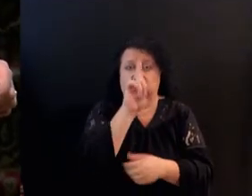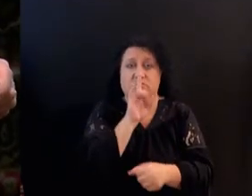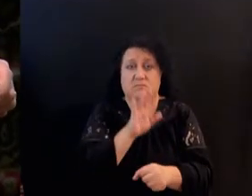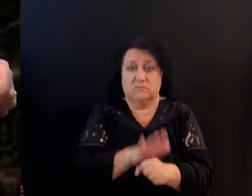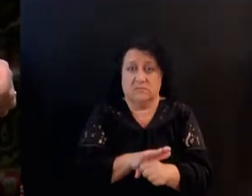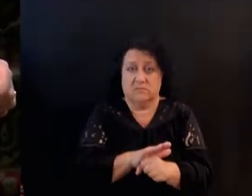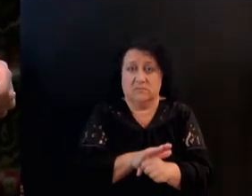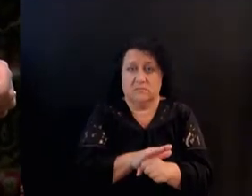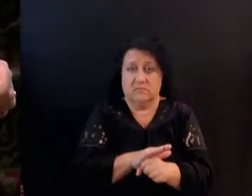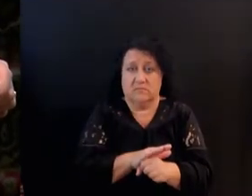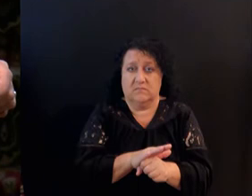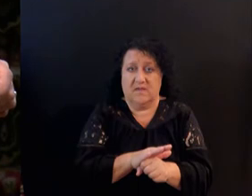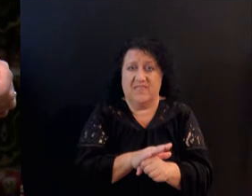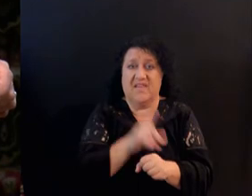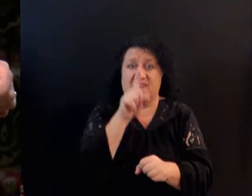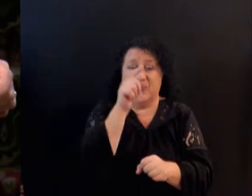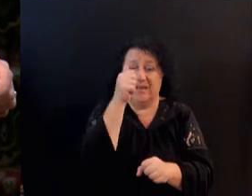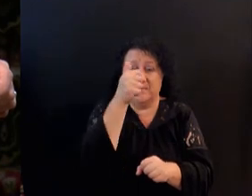good shepherd,